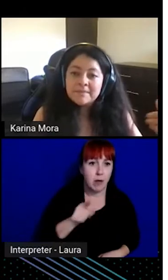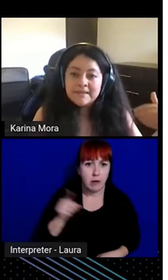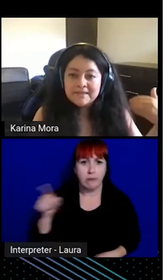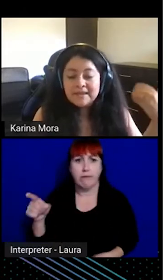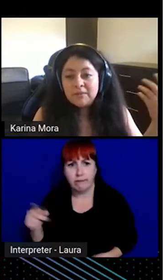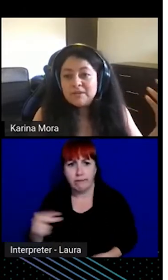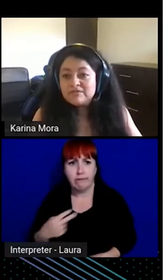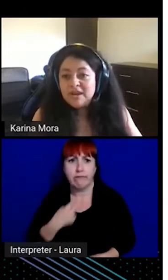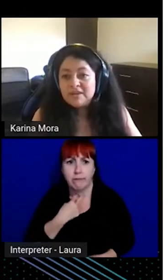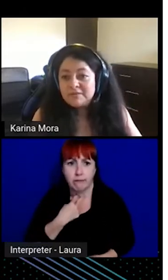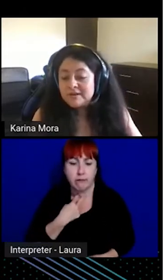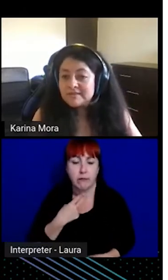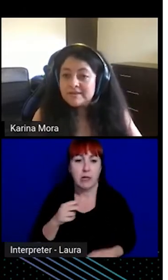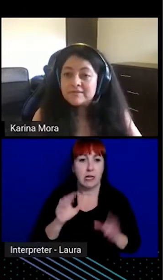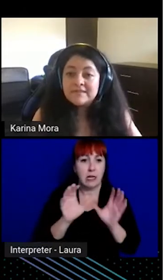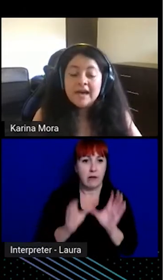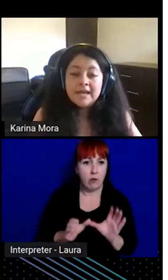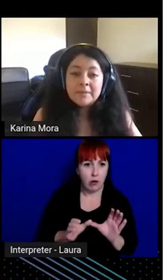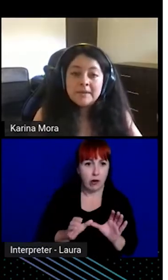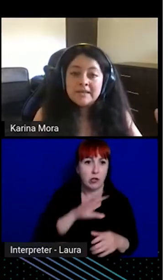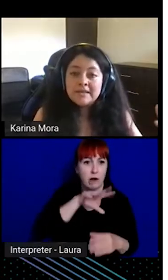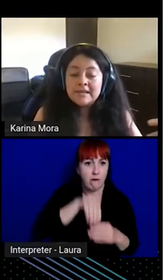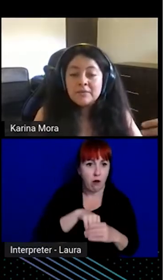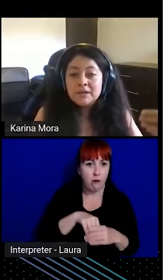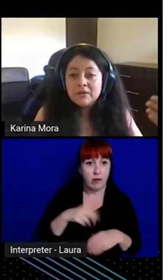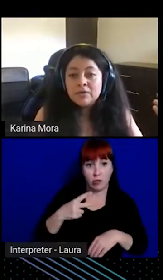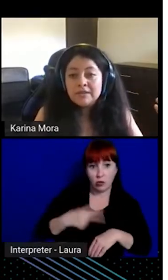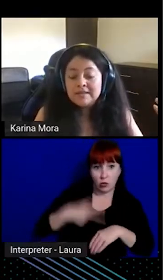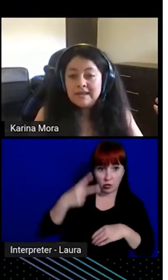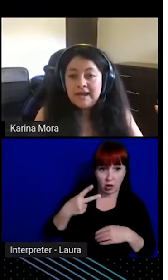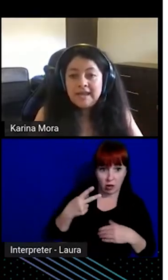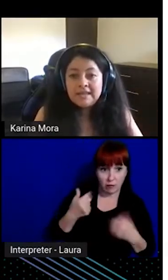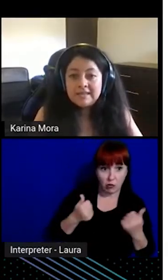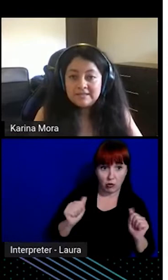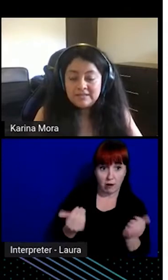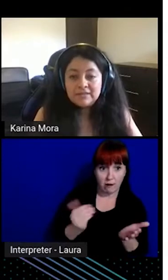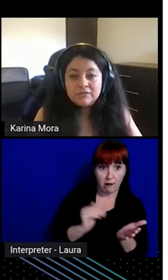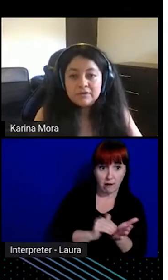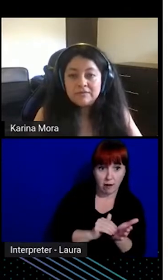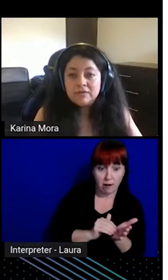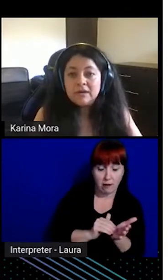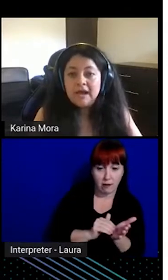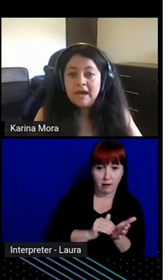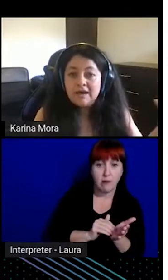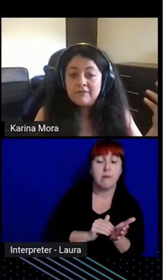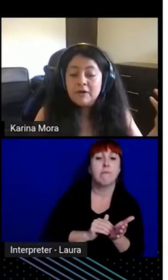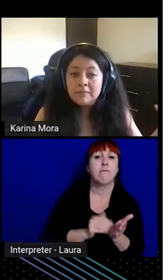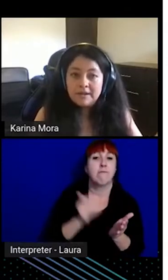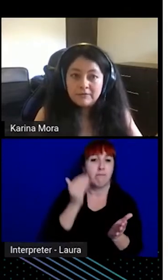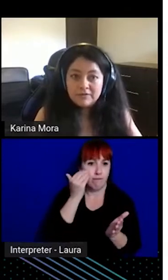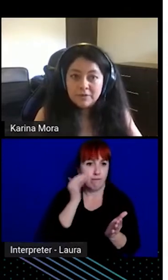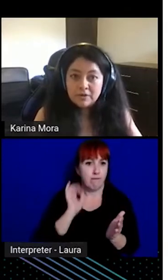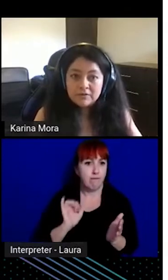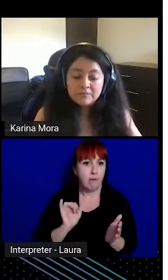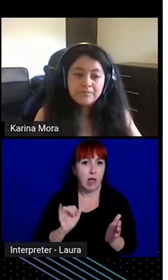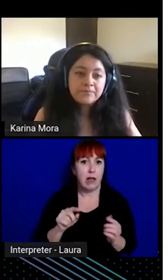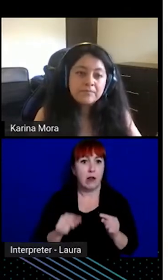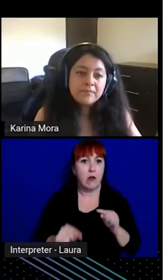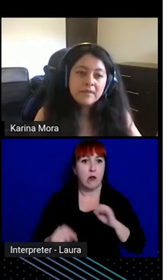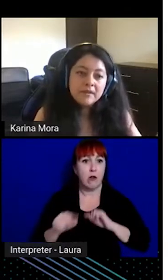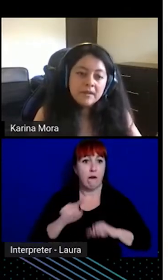play. Then I will try for a second time, and then I will know that I need to return a fallback